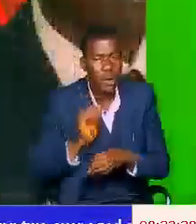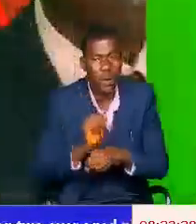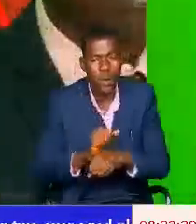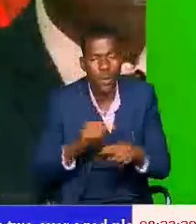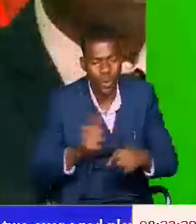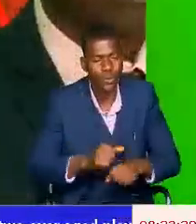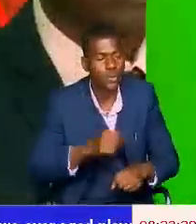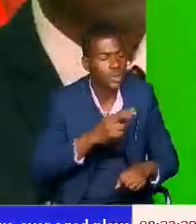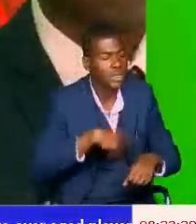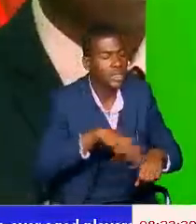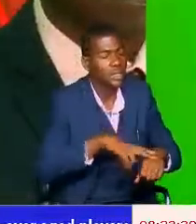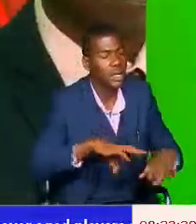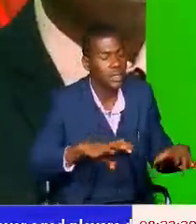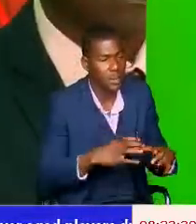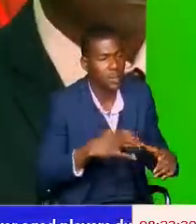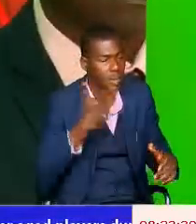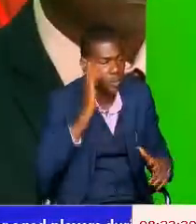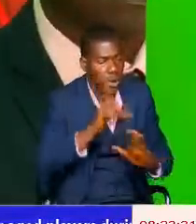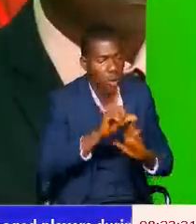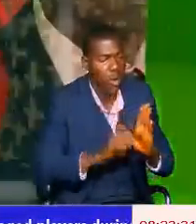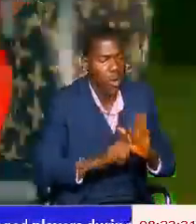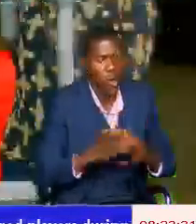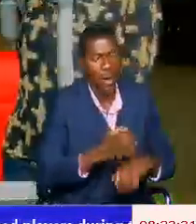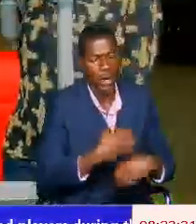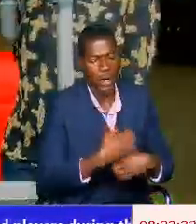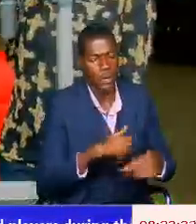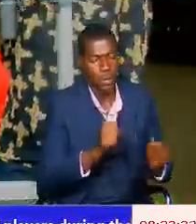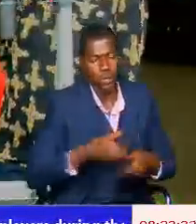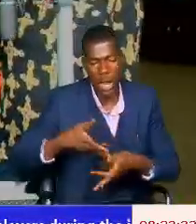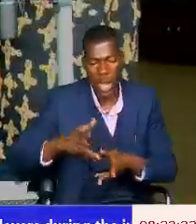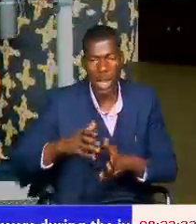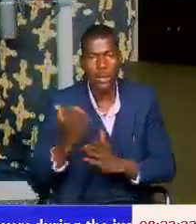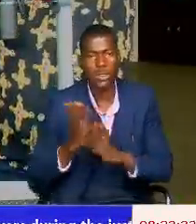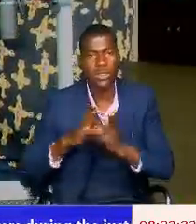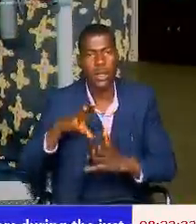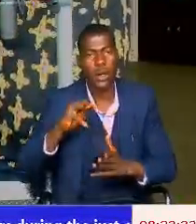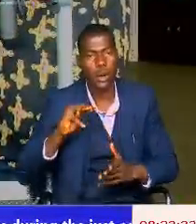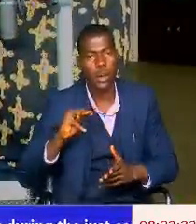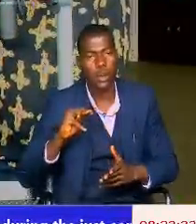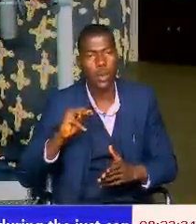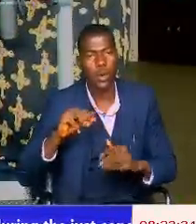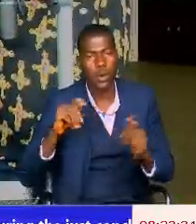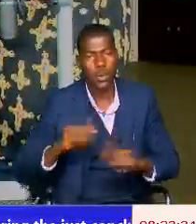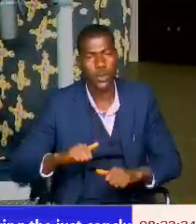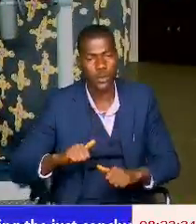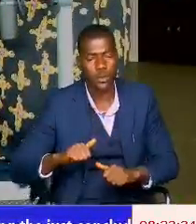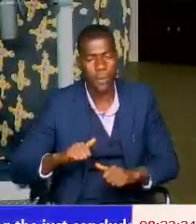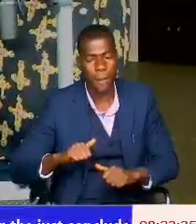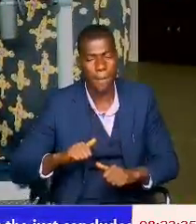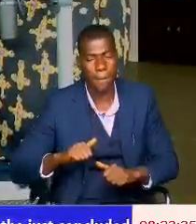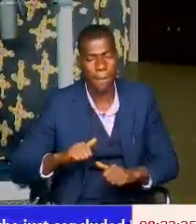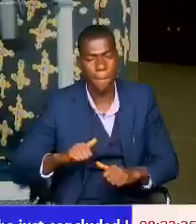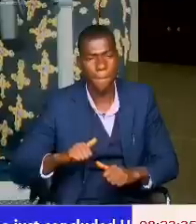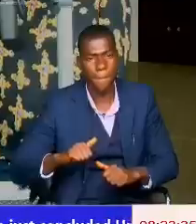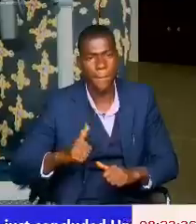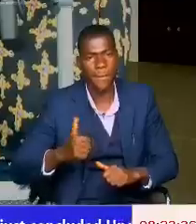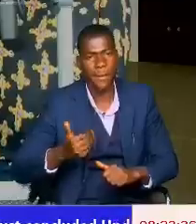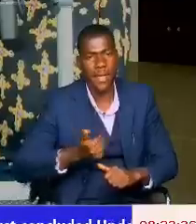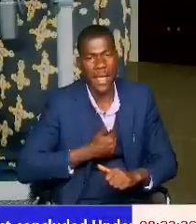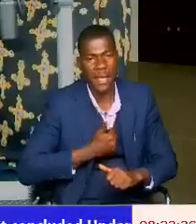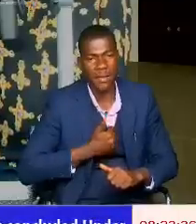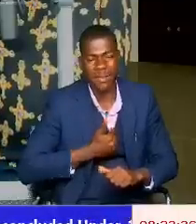law. We go enable Servicom under presidency. May they move them. May then they get their